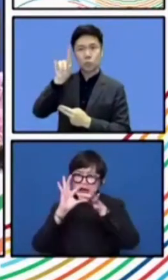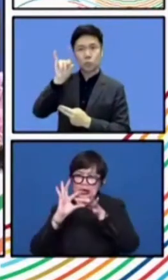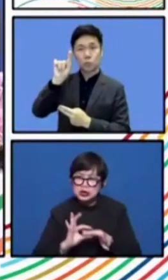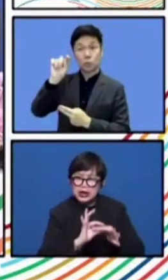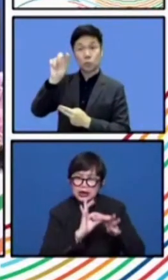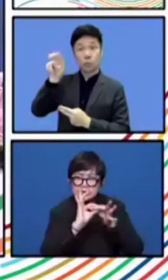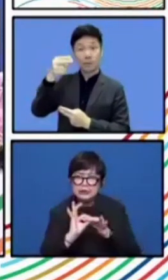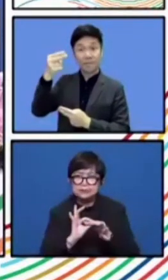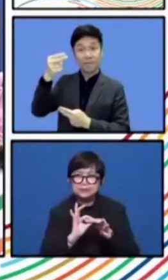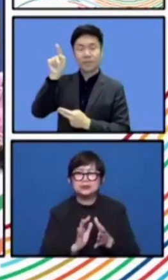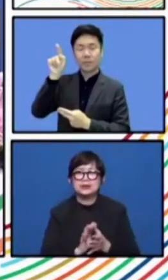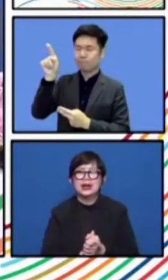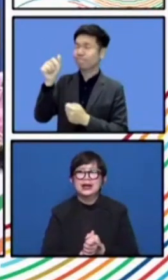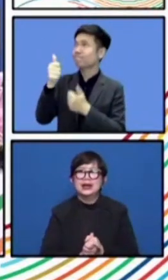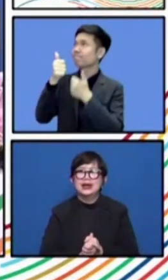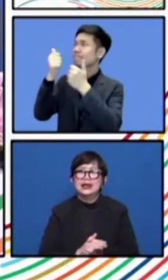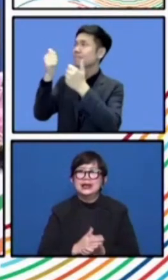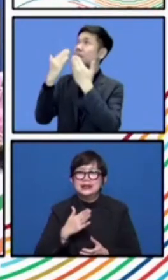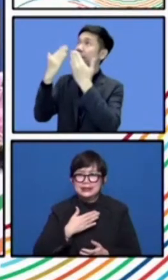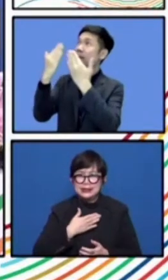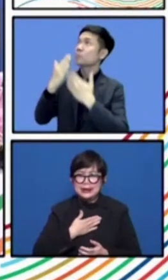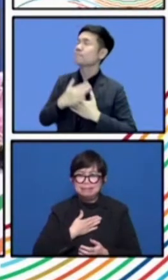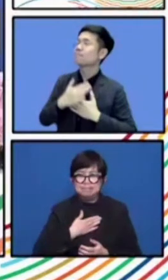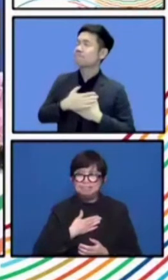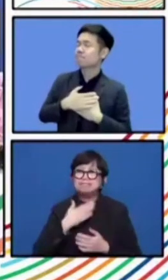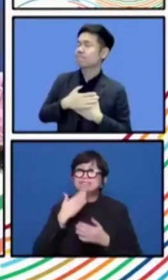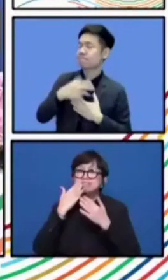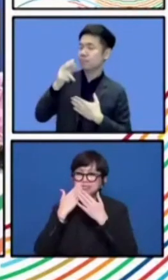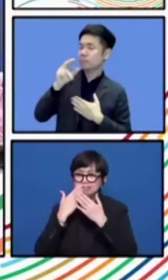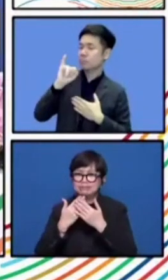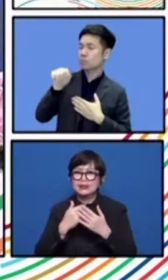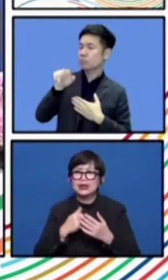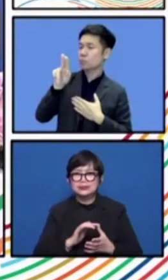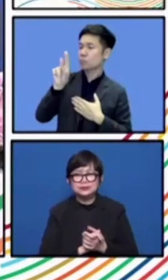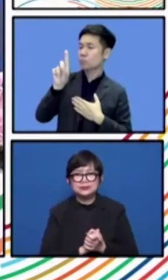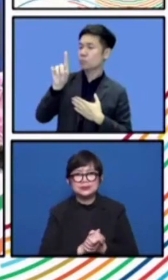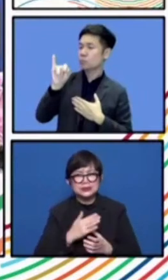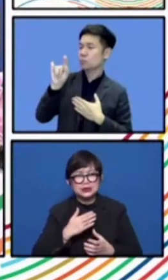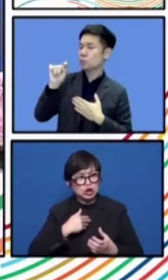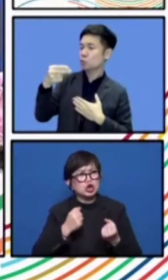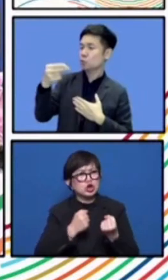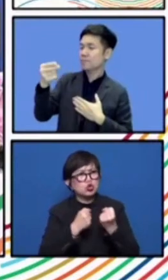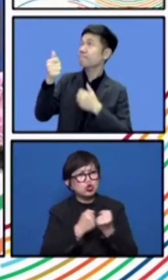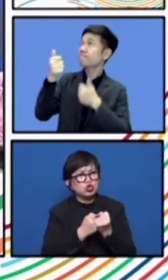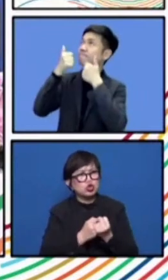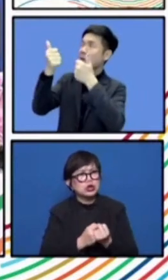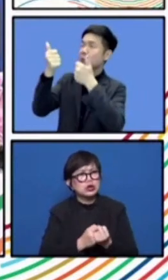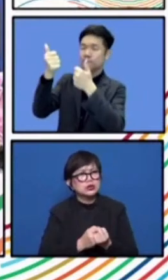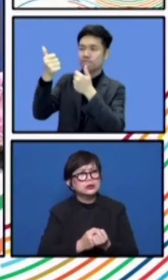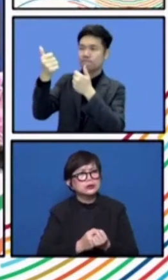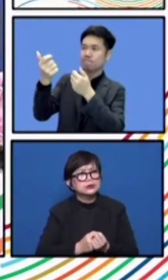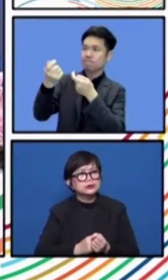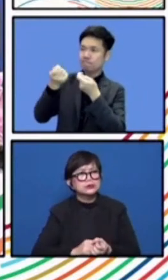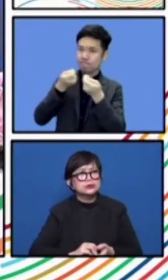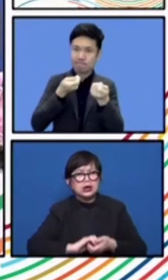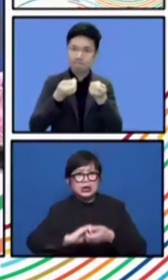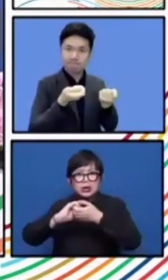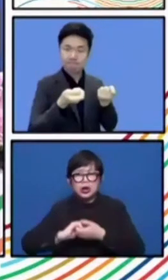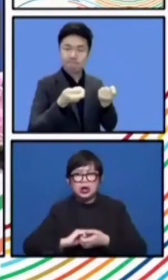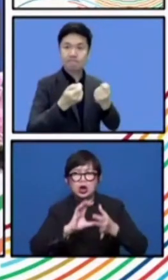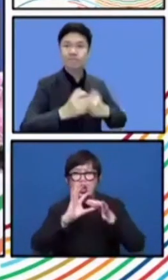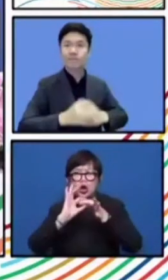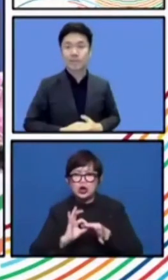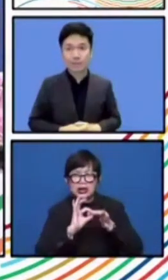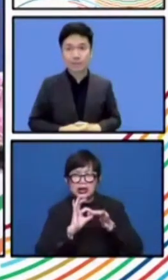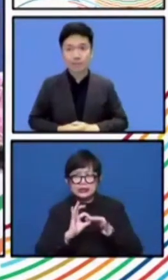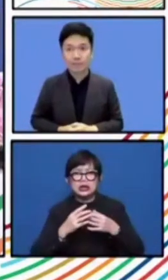owe to her coordination a lot too so we come up with uh suggestions that uh given the